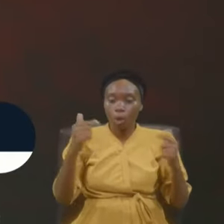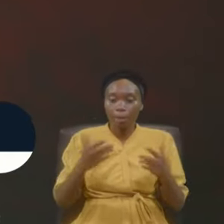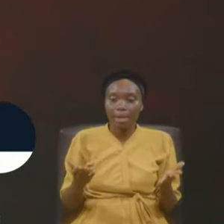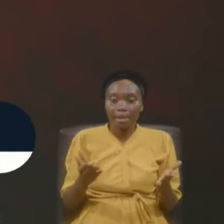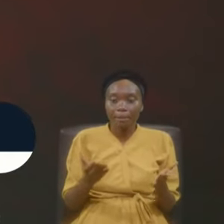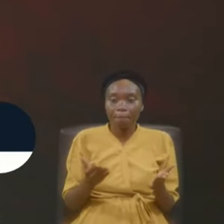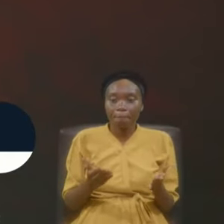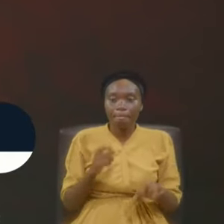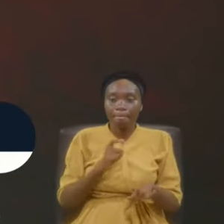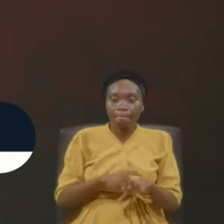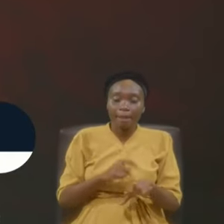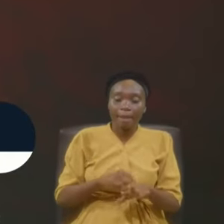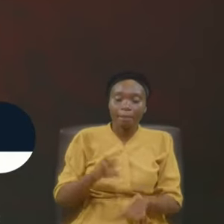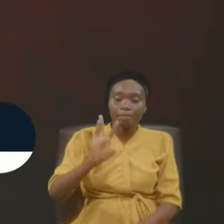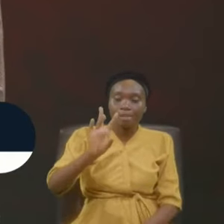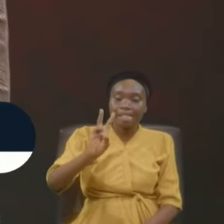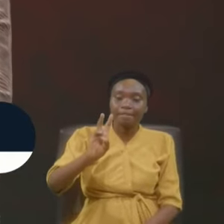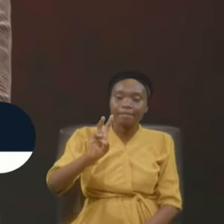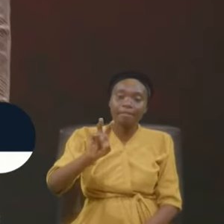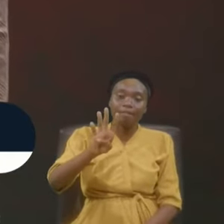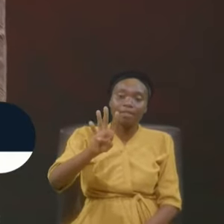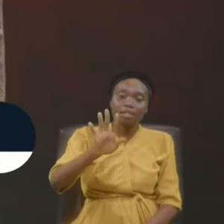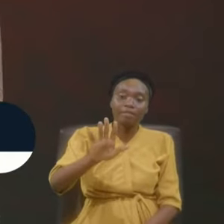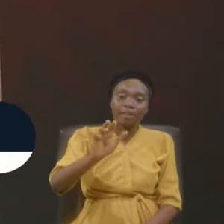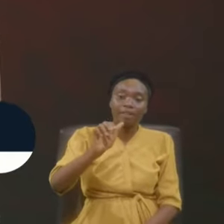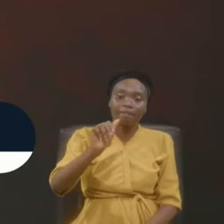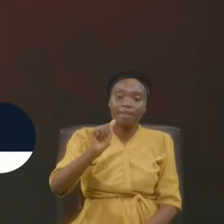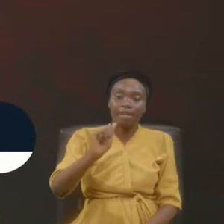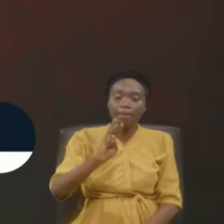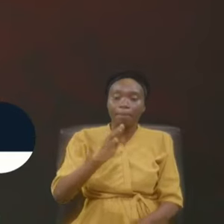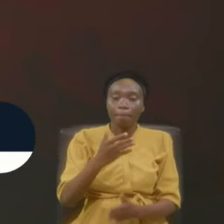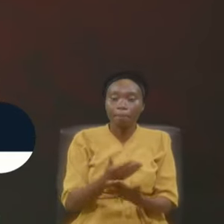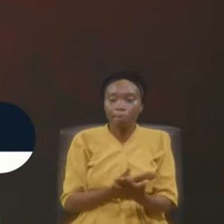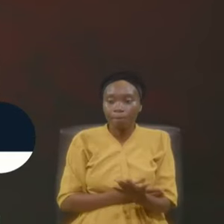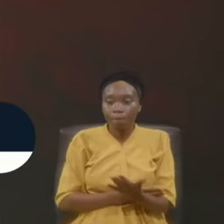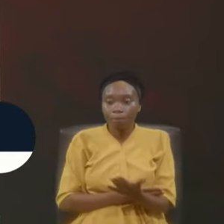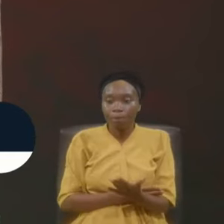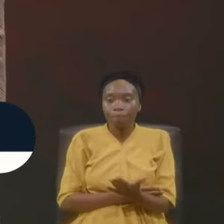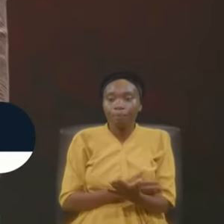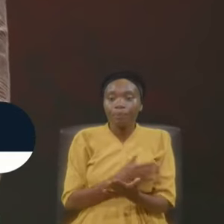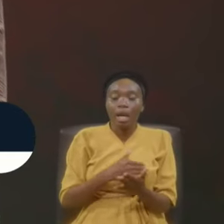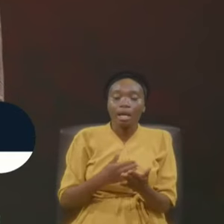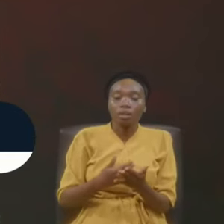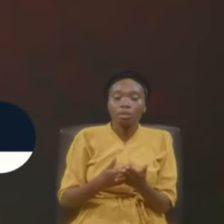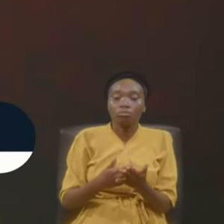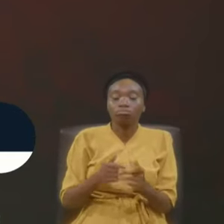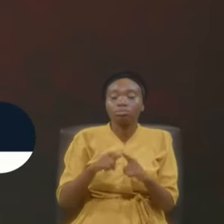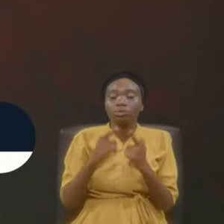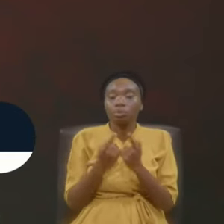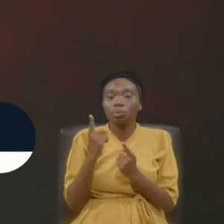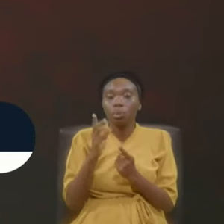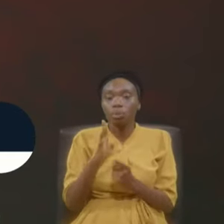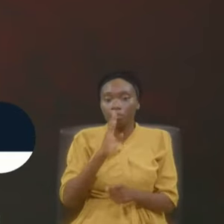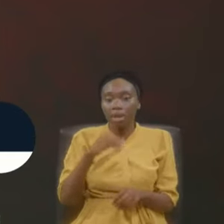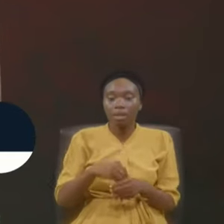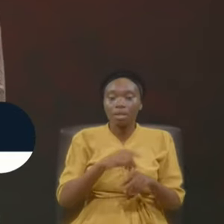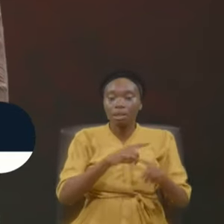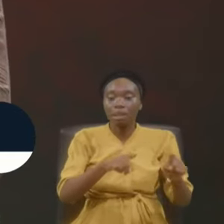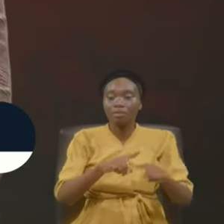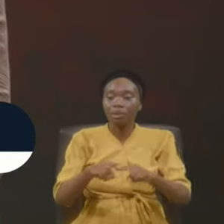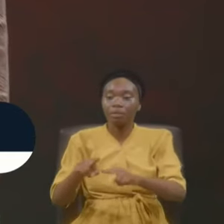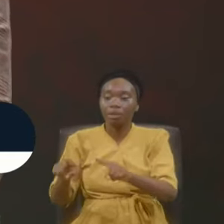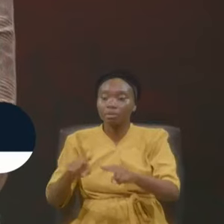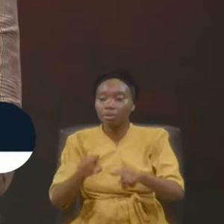and the time is 7:45 a.m., while those in service group one will be worshiping in their various district and church location